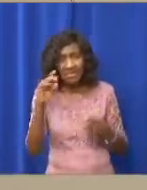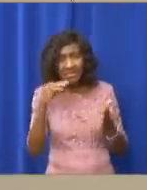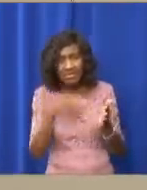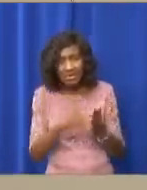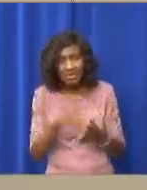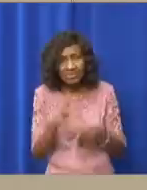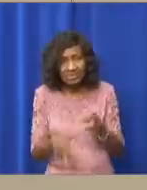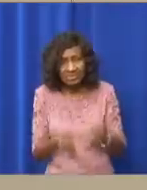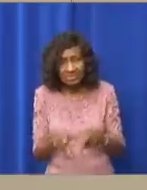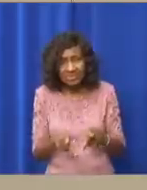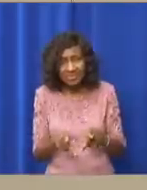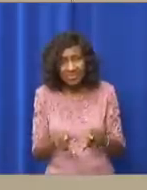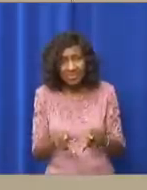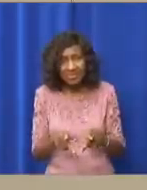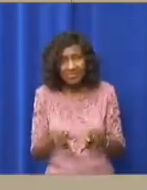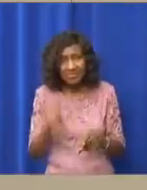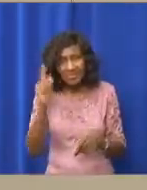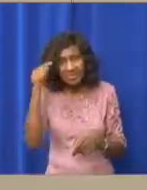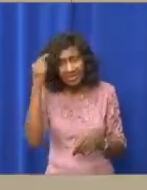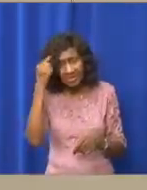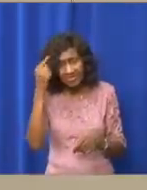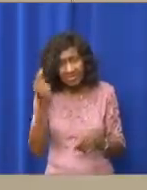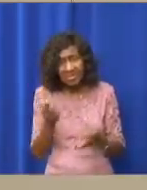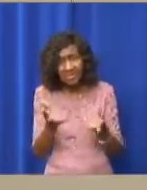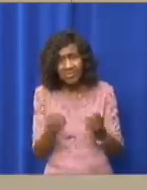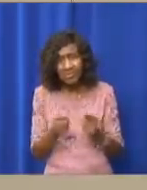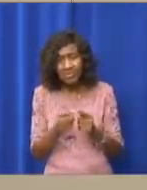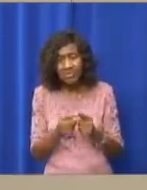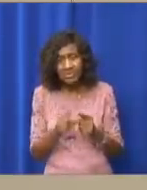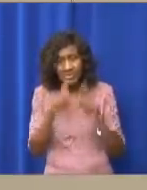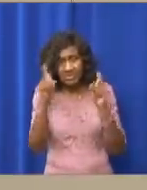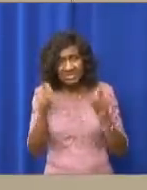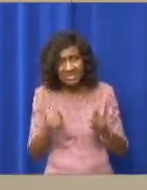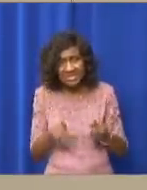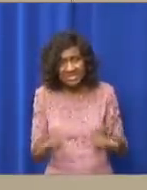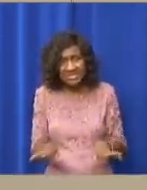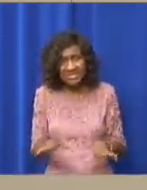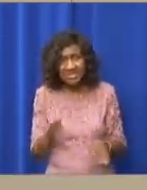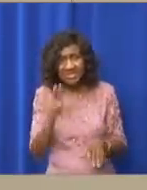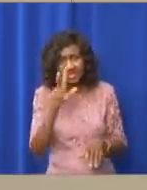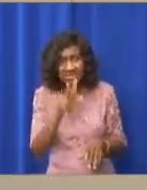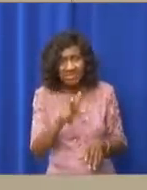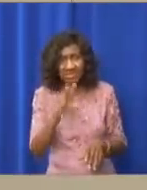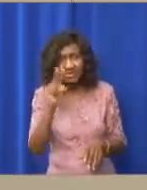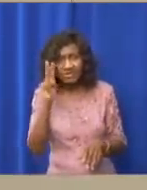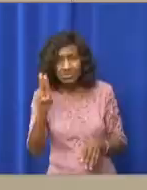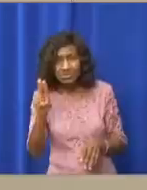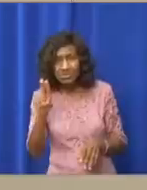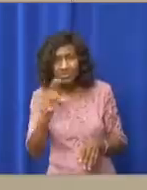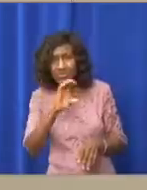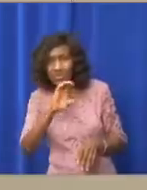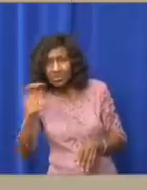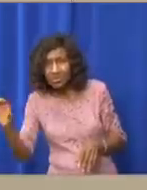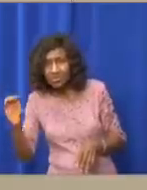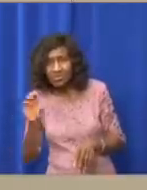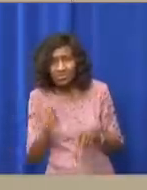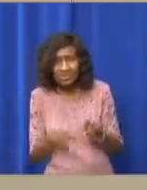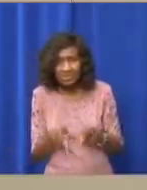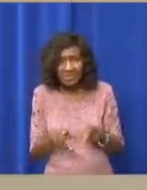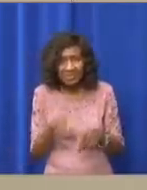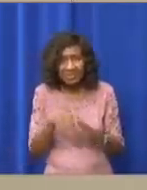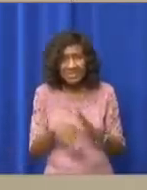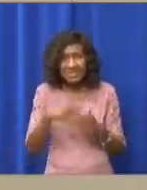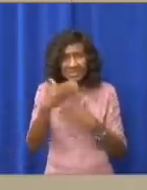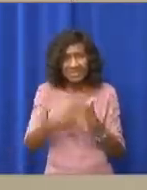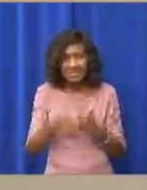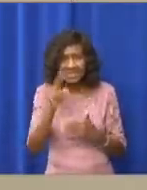the government's strategy is to test up to 3,200 people within the next 2 weeks, starting